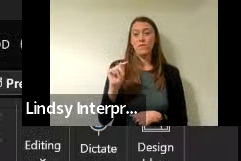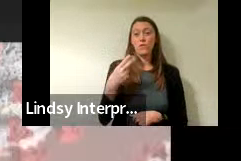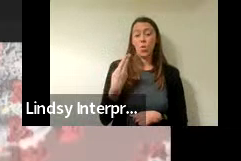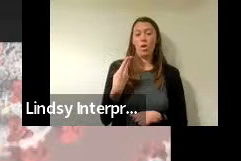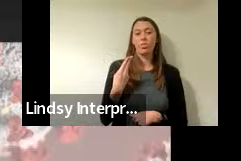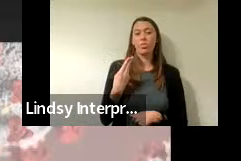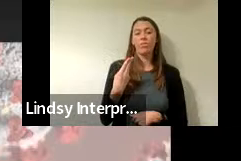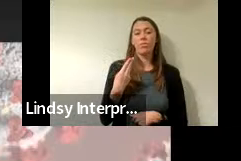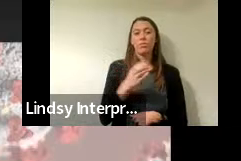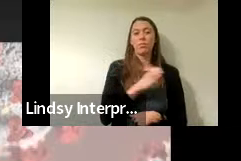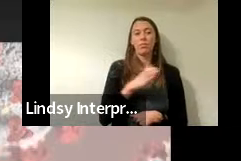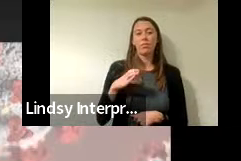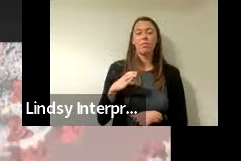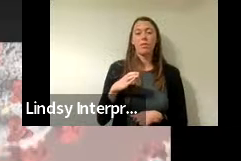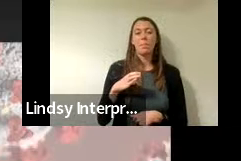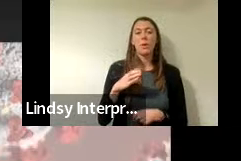meeting.